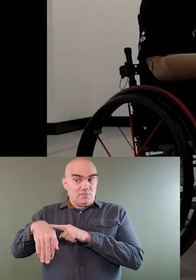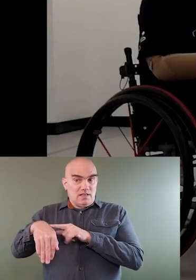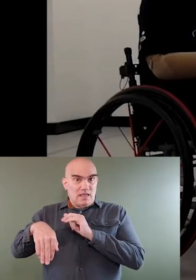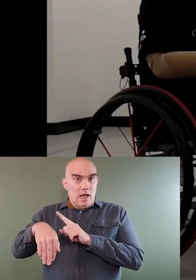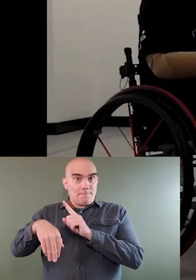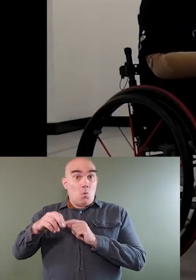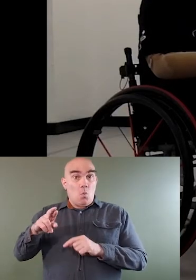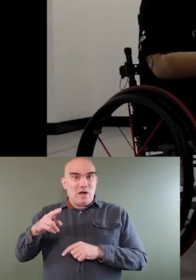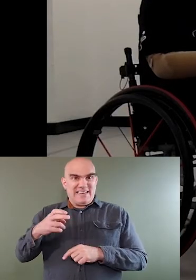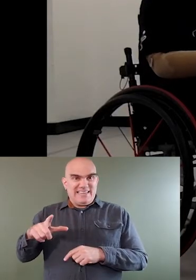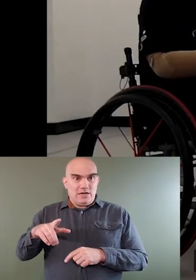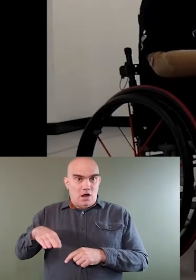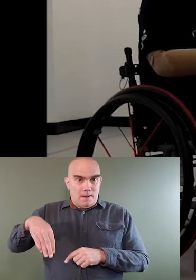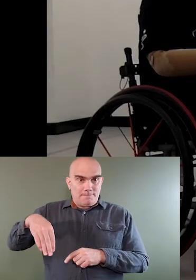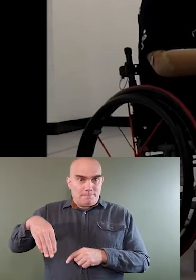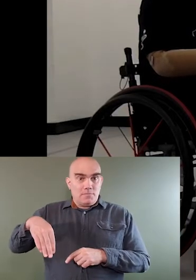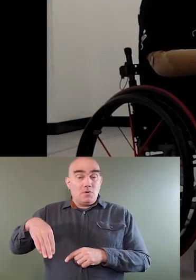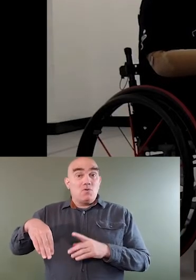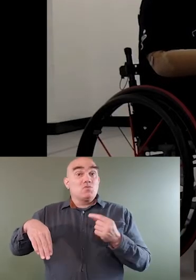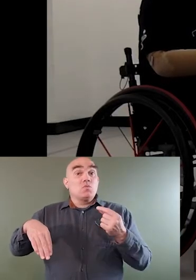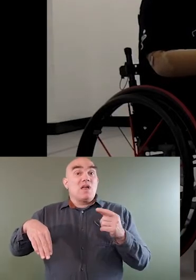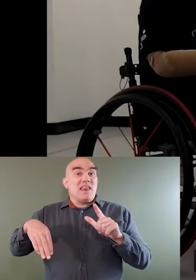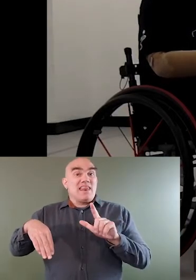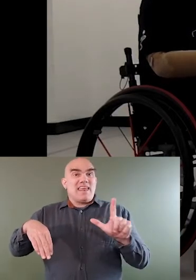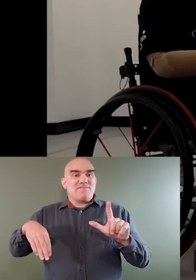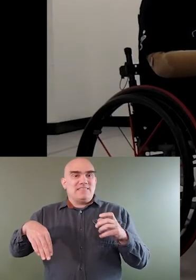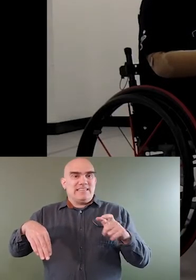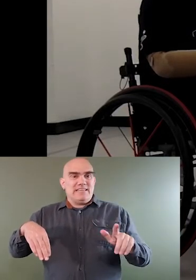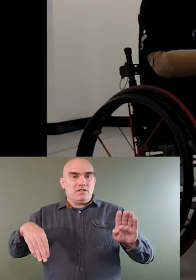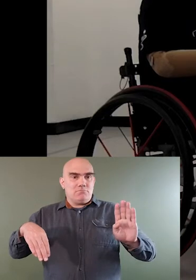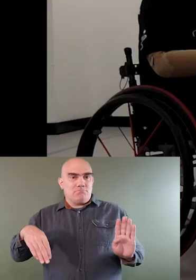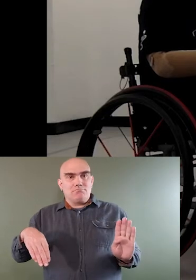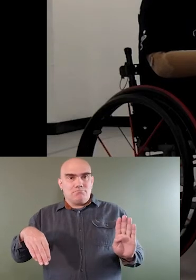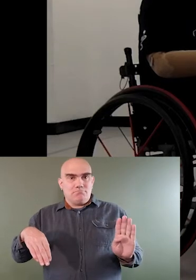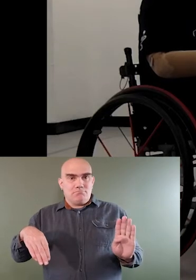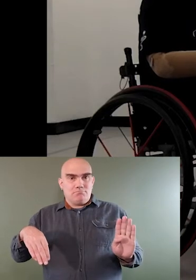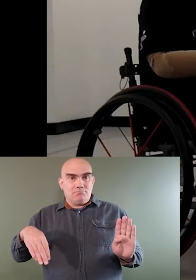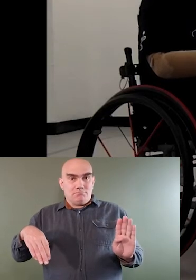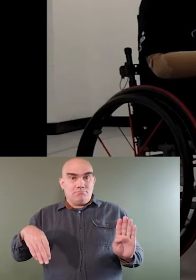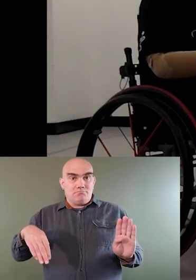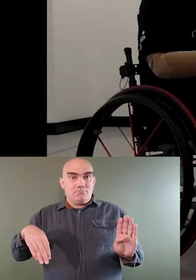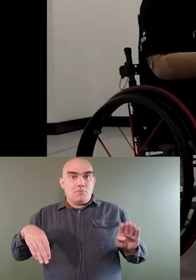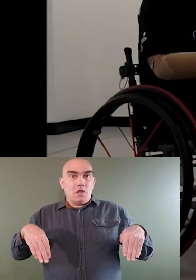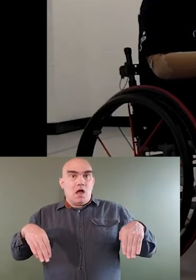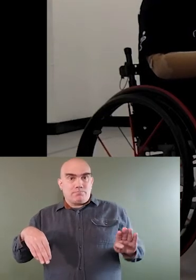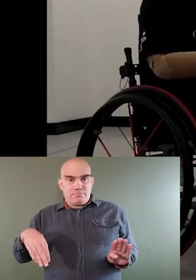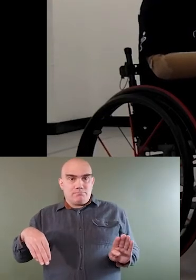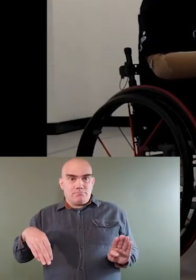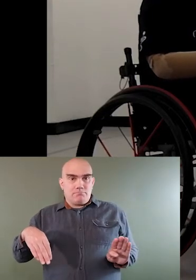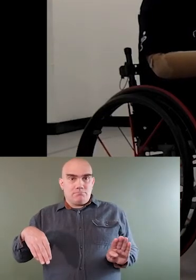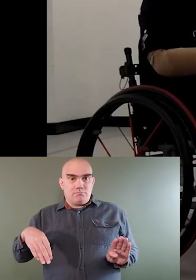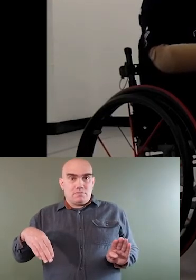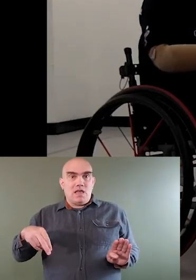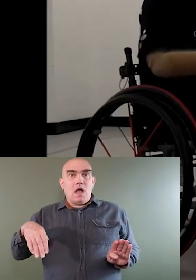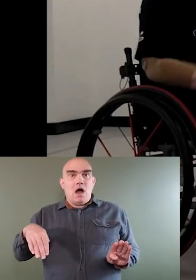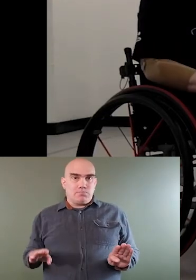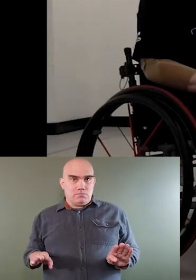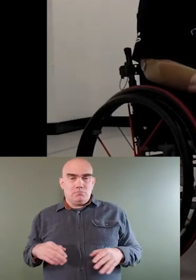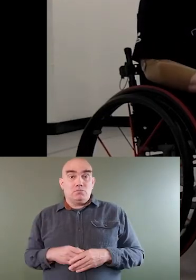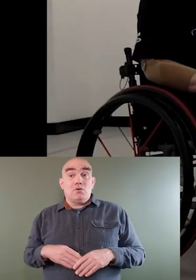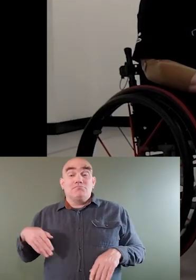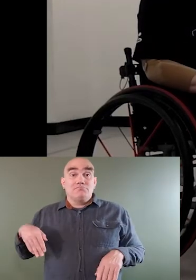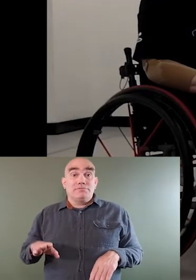heel of the right foot is up, you're going to use your left heel of the hand or foot to go down, then the right